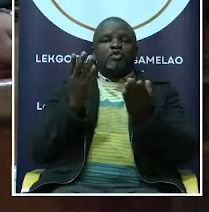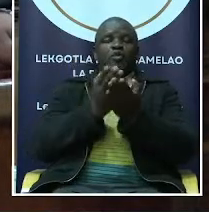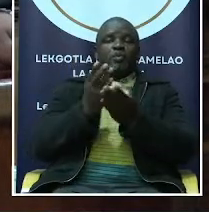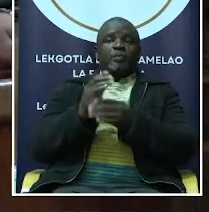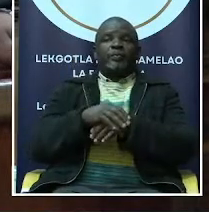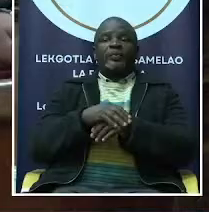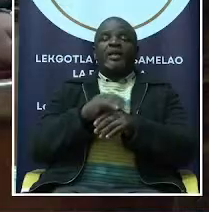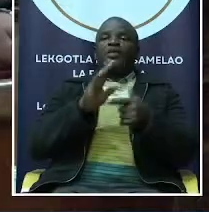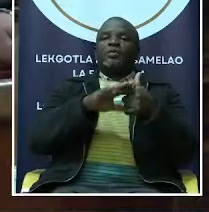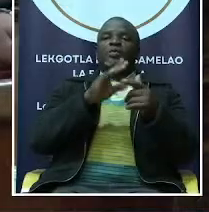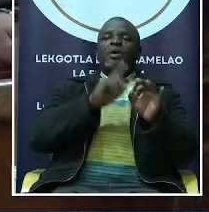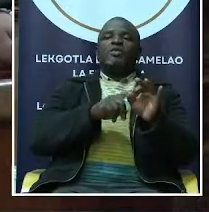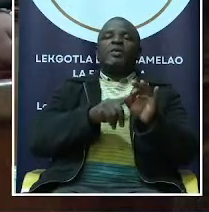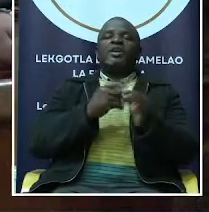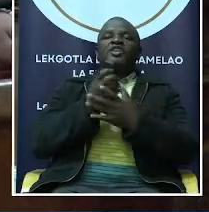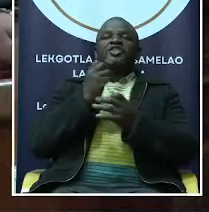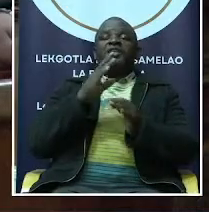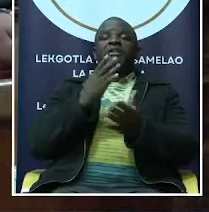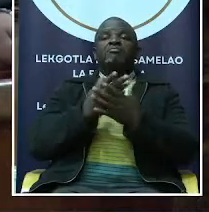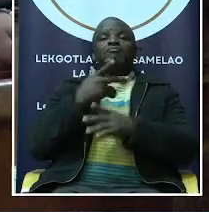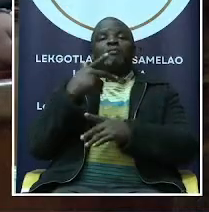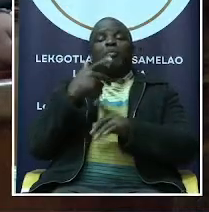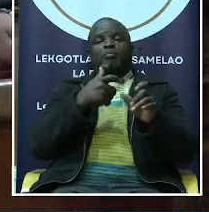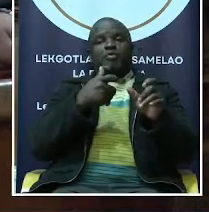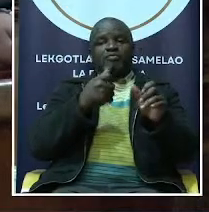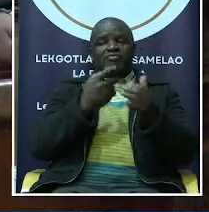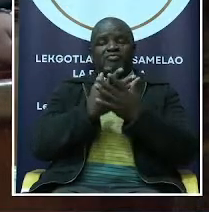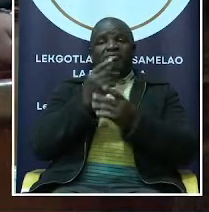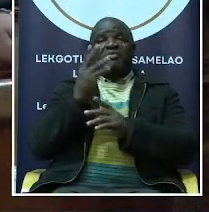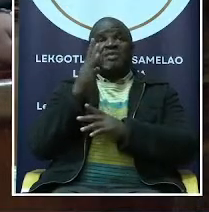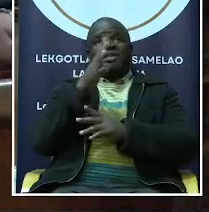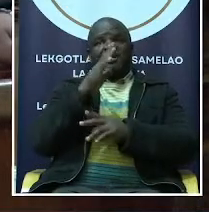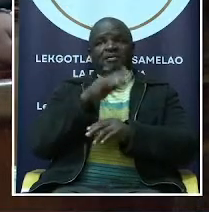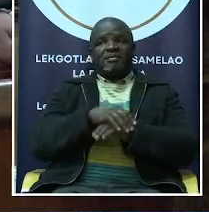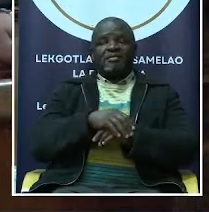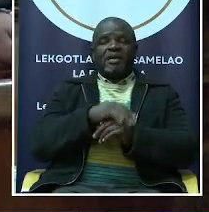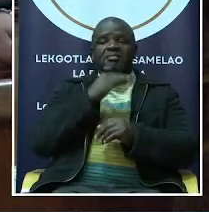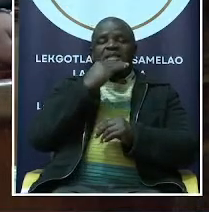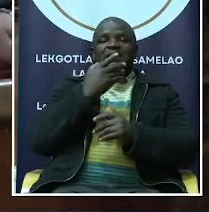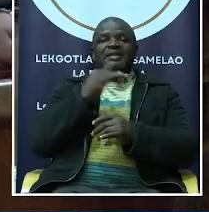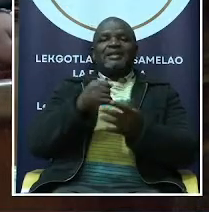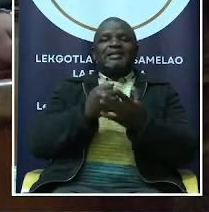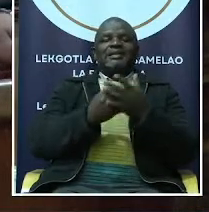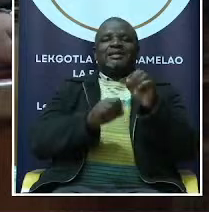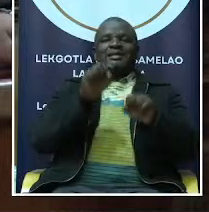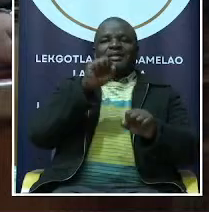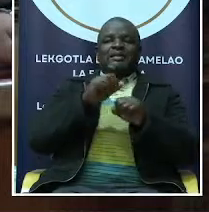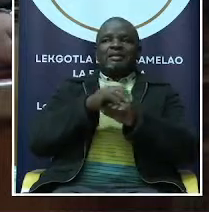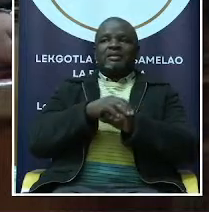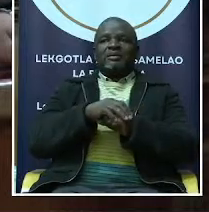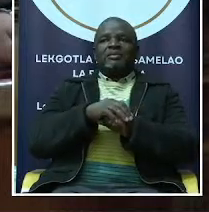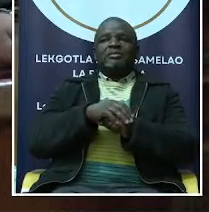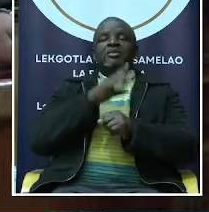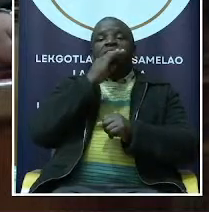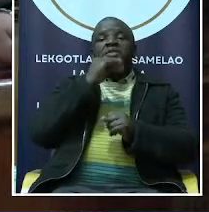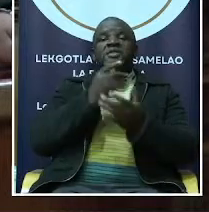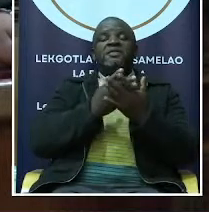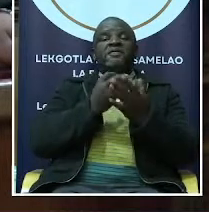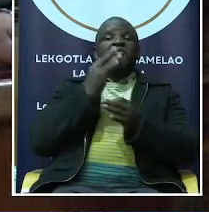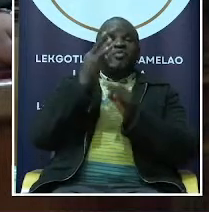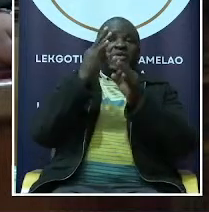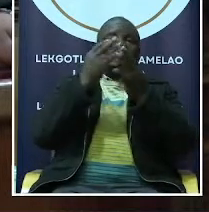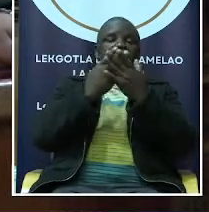was gunned down in broad daylight. These are not just statistics. It is the future that we have